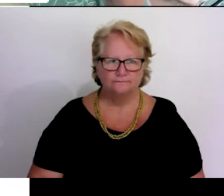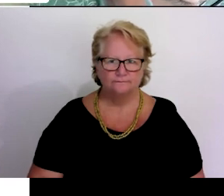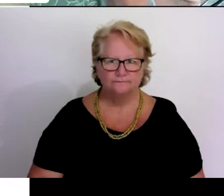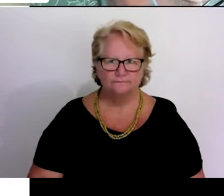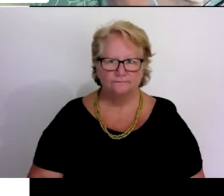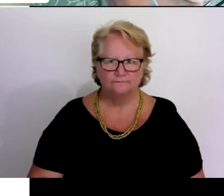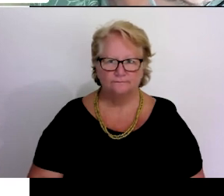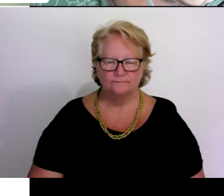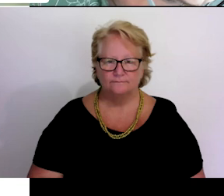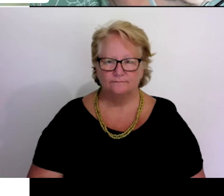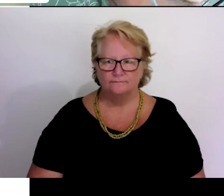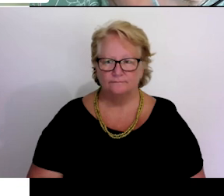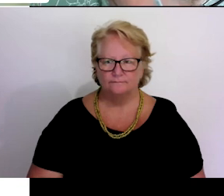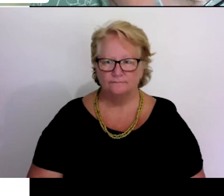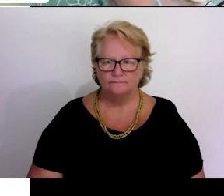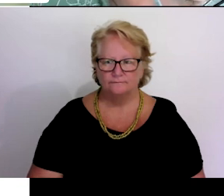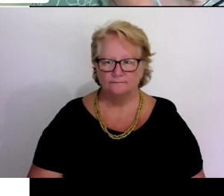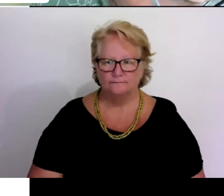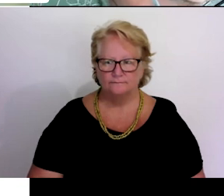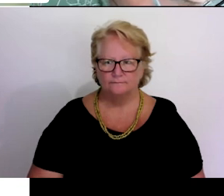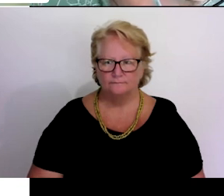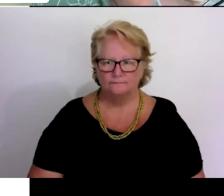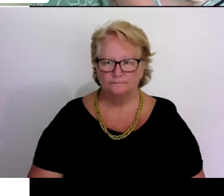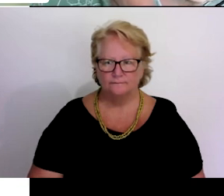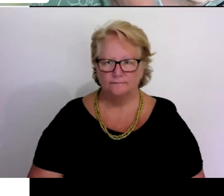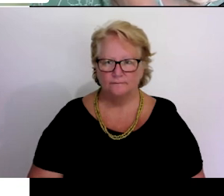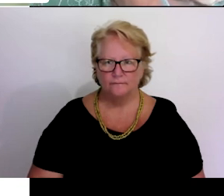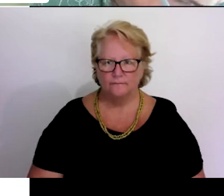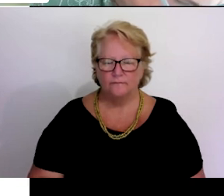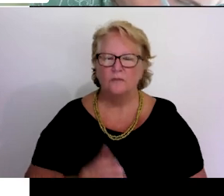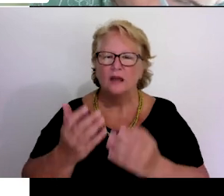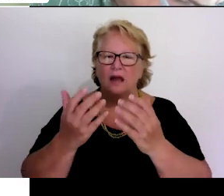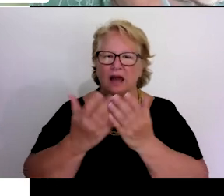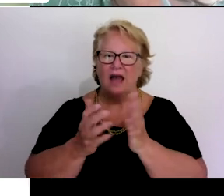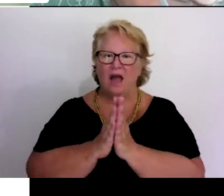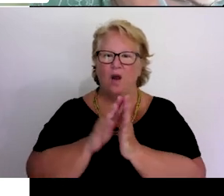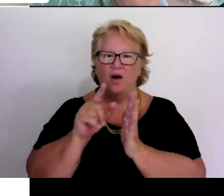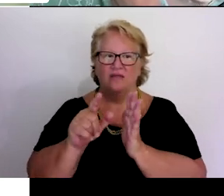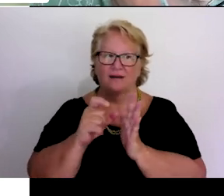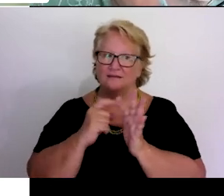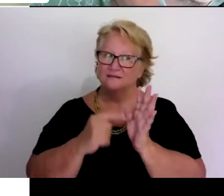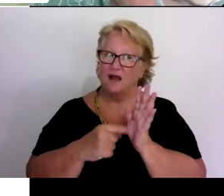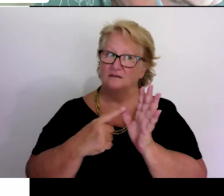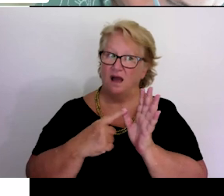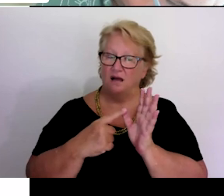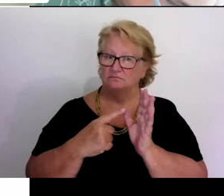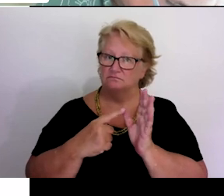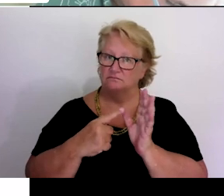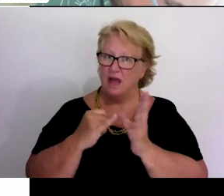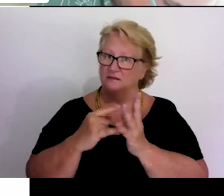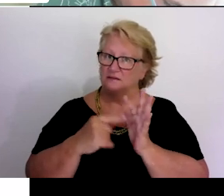So how is the data asset different? How do we